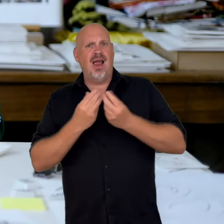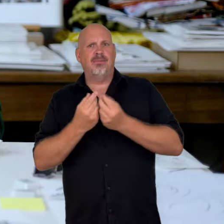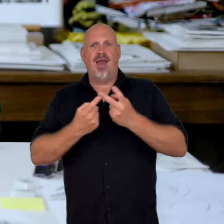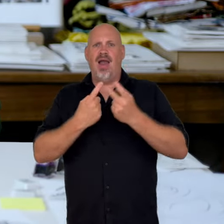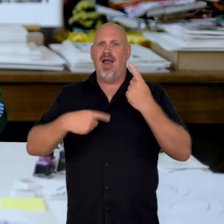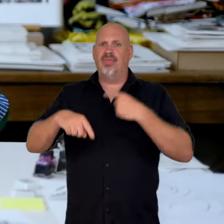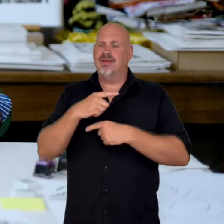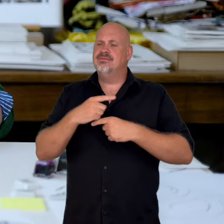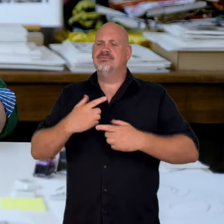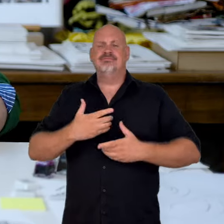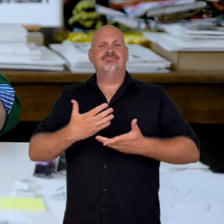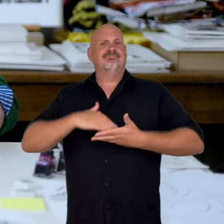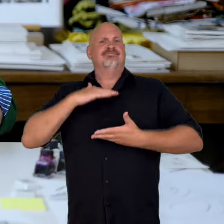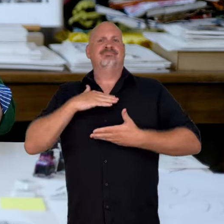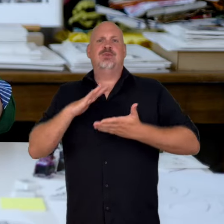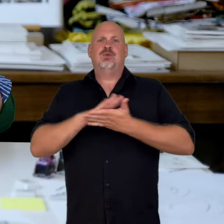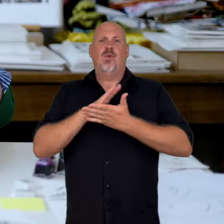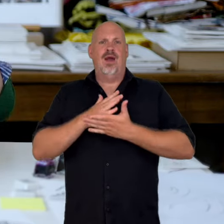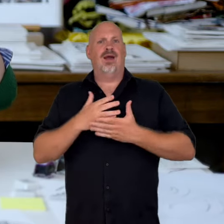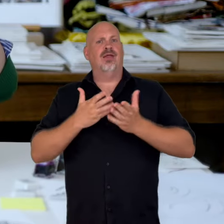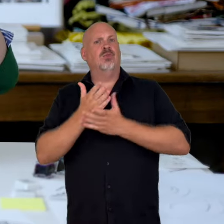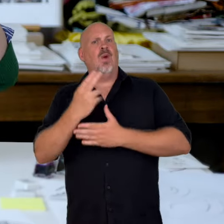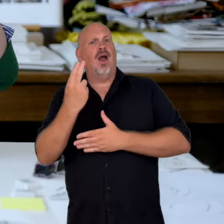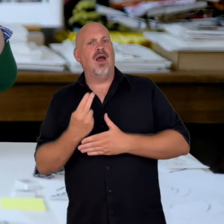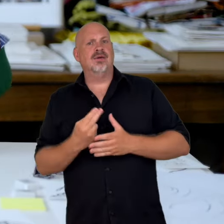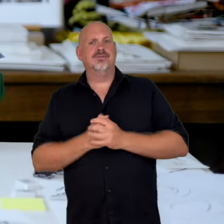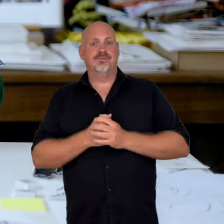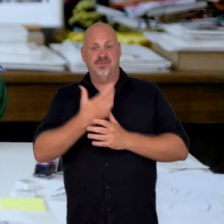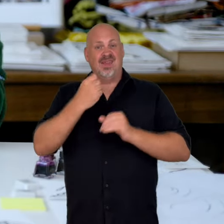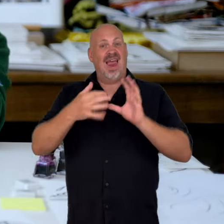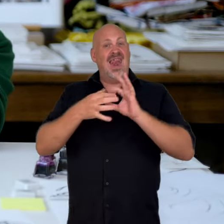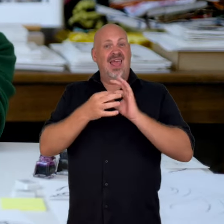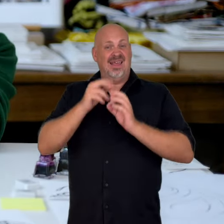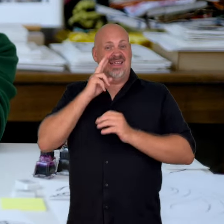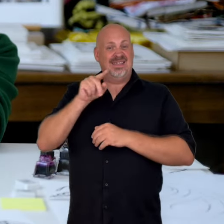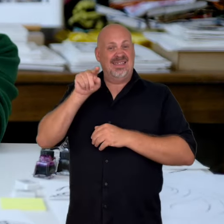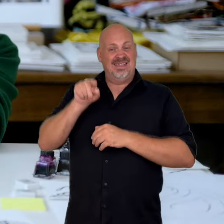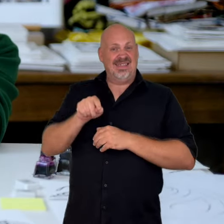decorative paisley to decorate your space with.